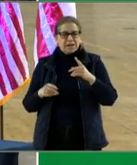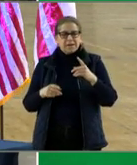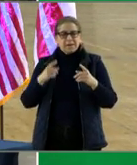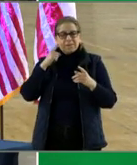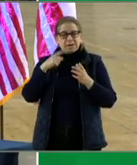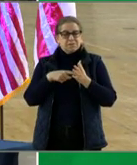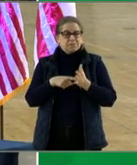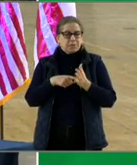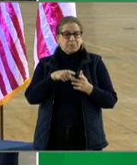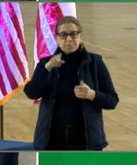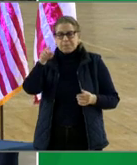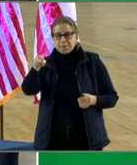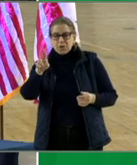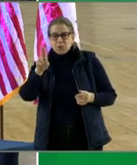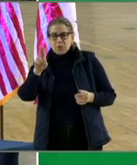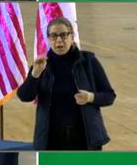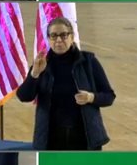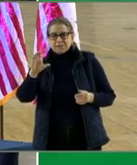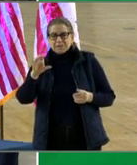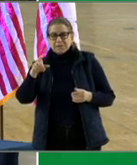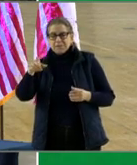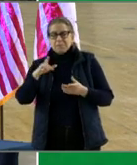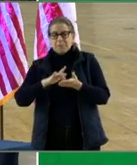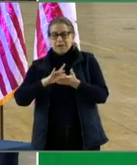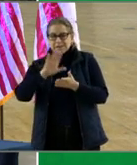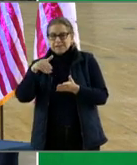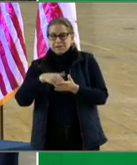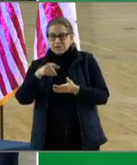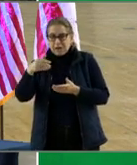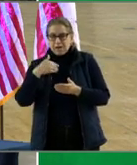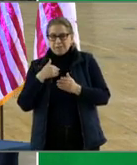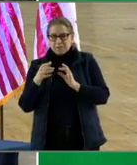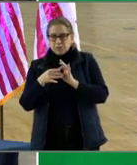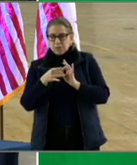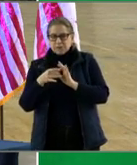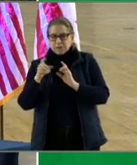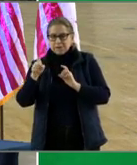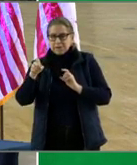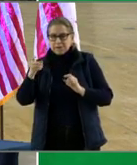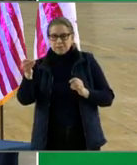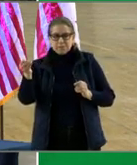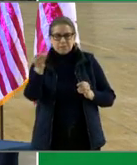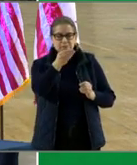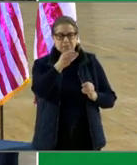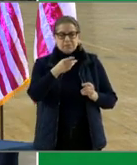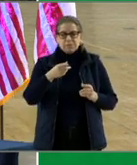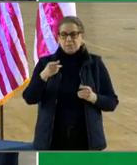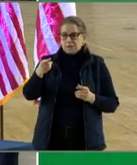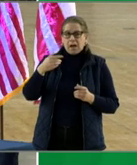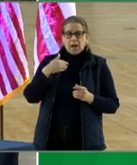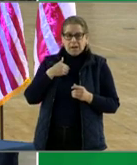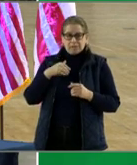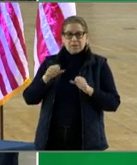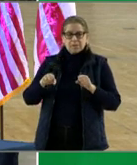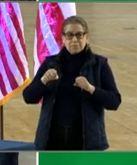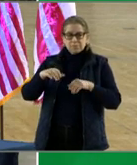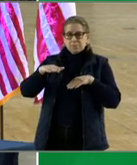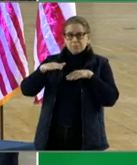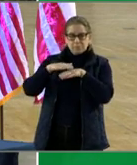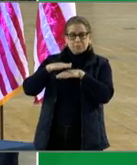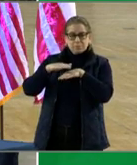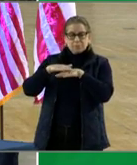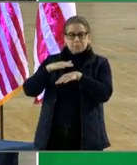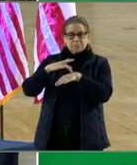tremendous partner in identifying ways to increase capacity in our system by reactivating floors in that